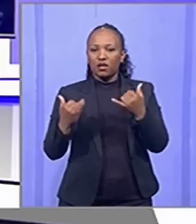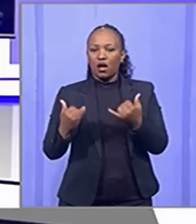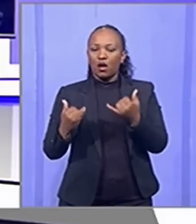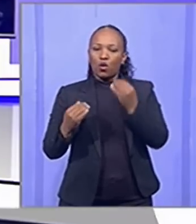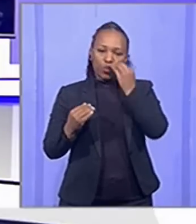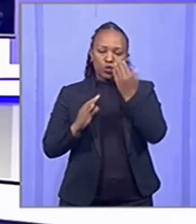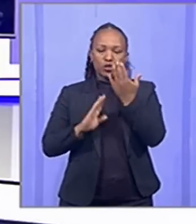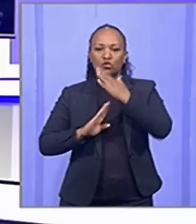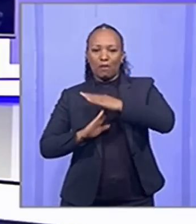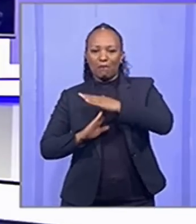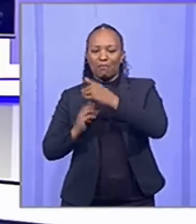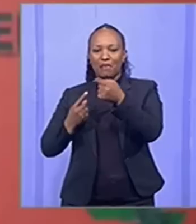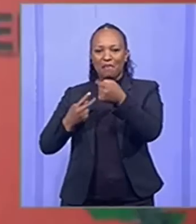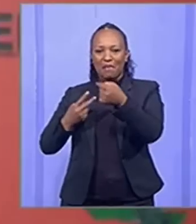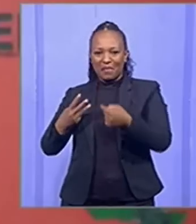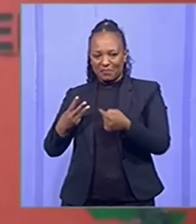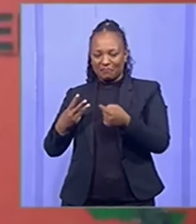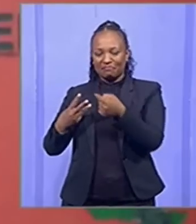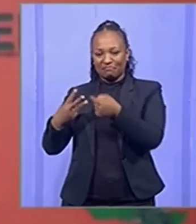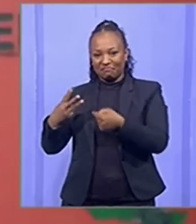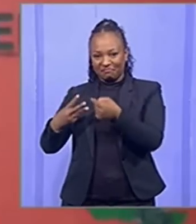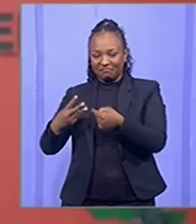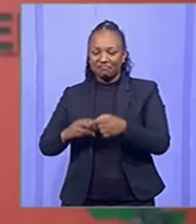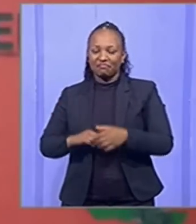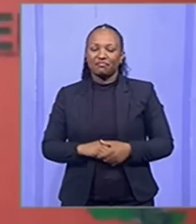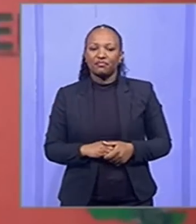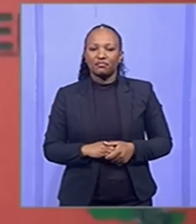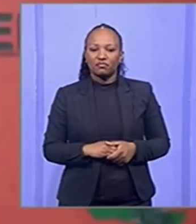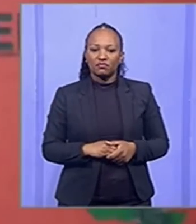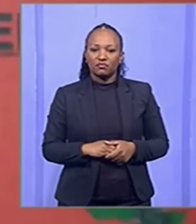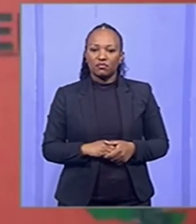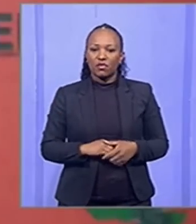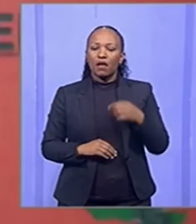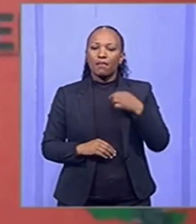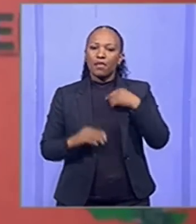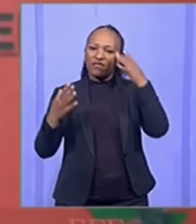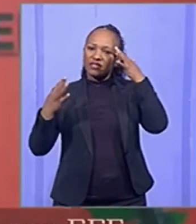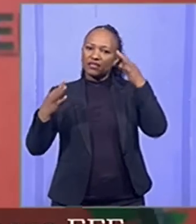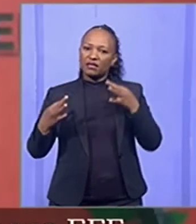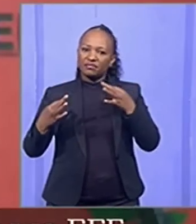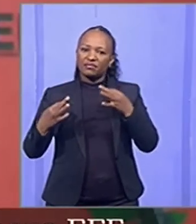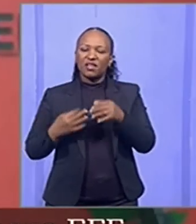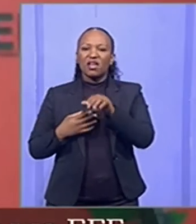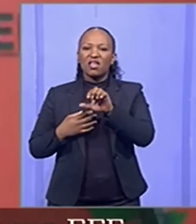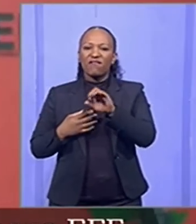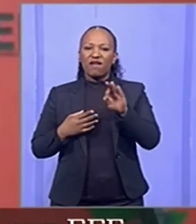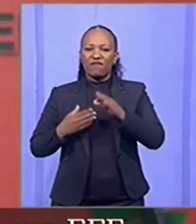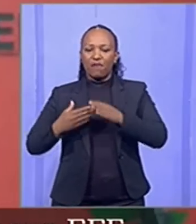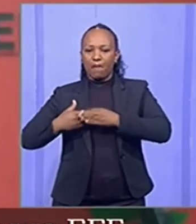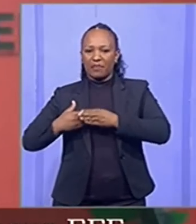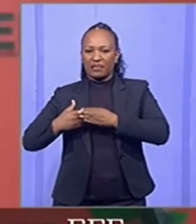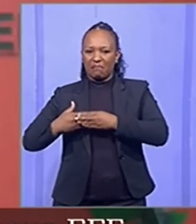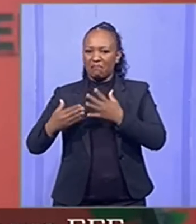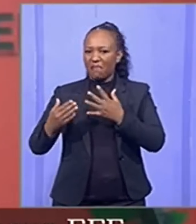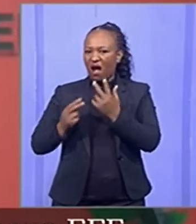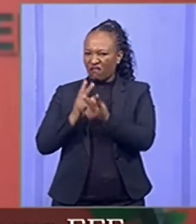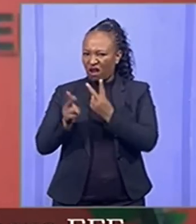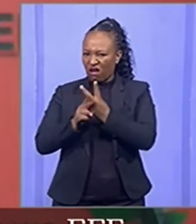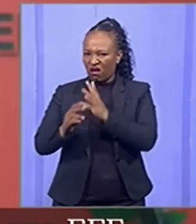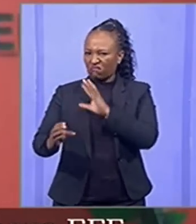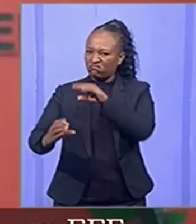dihlooho tsa tsona. I've decided not to renew the membership of the EFF because